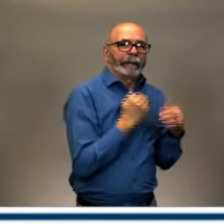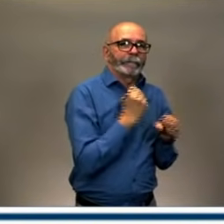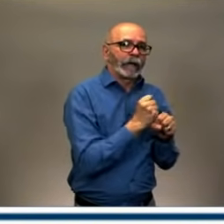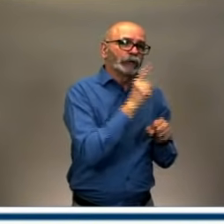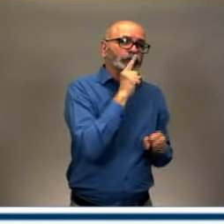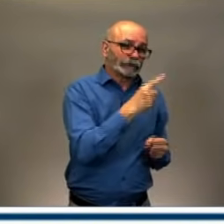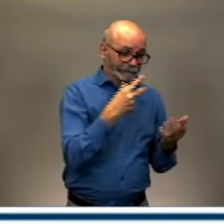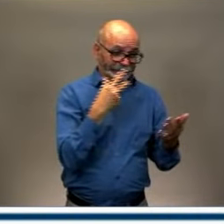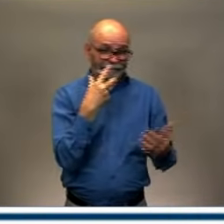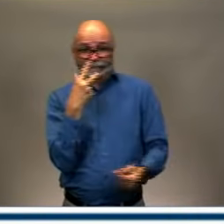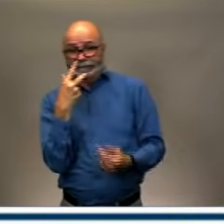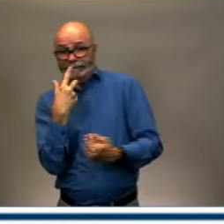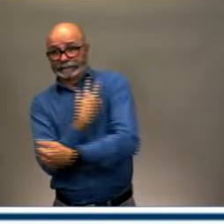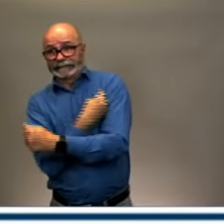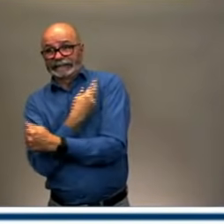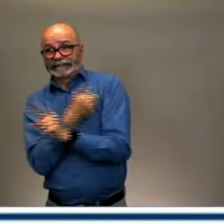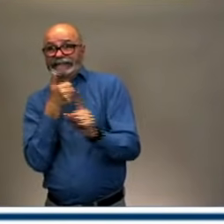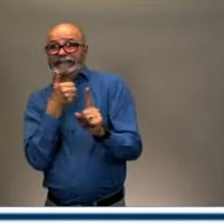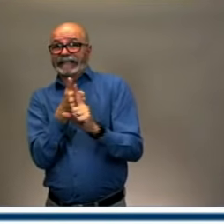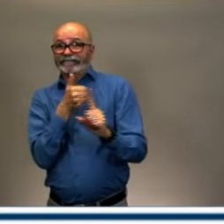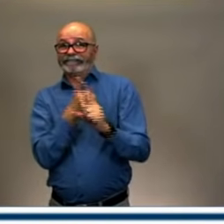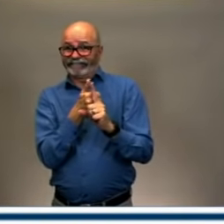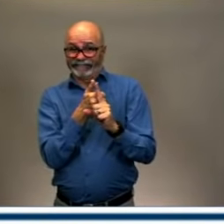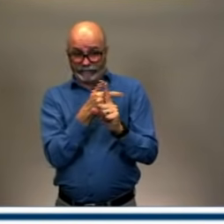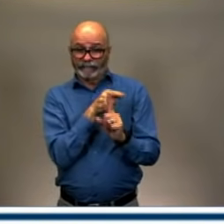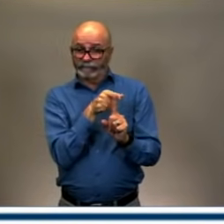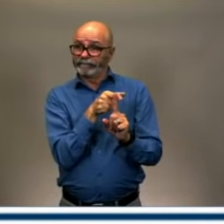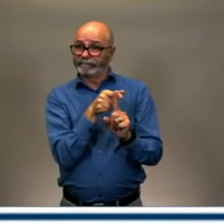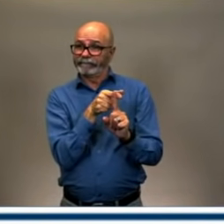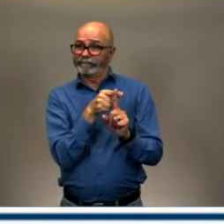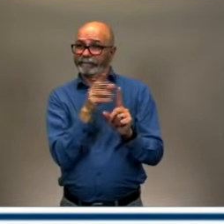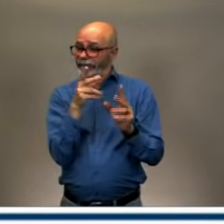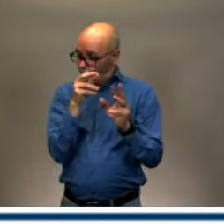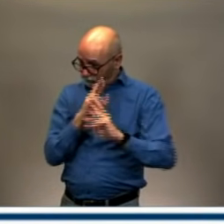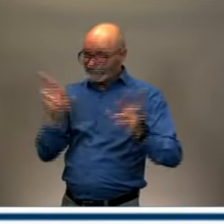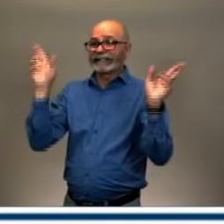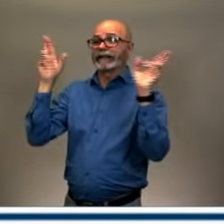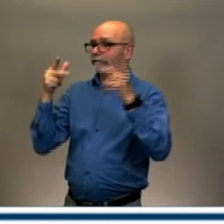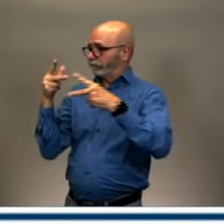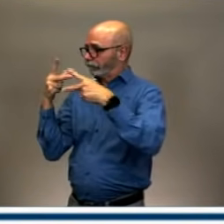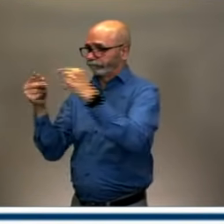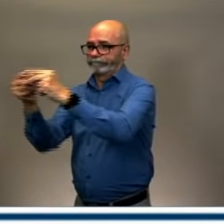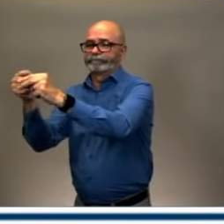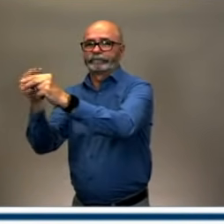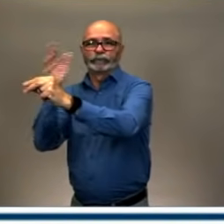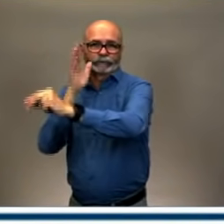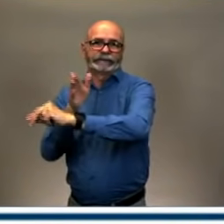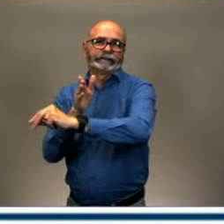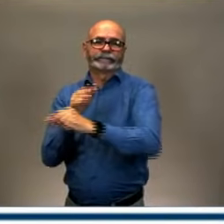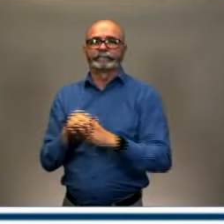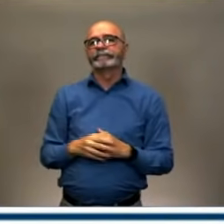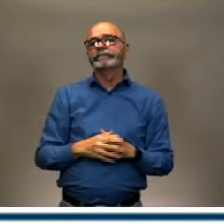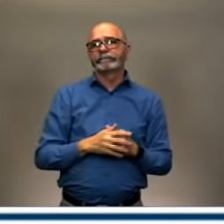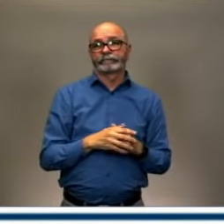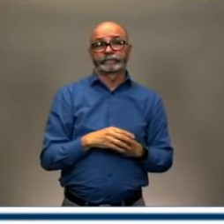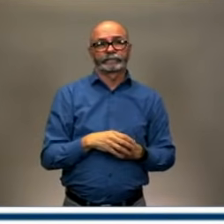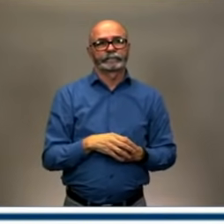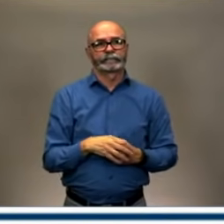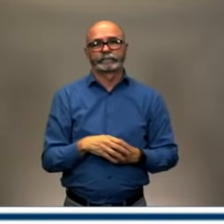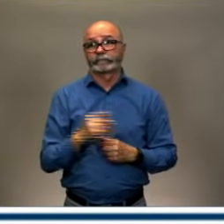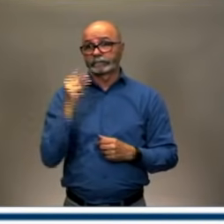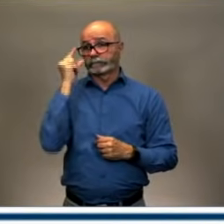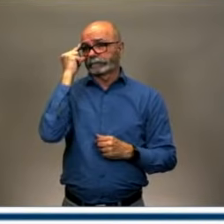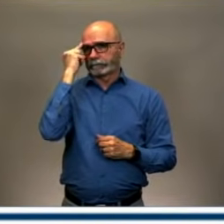vaccine is received and then delivered into the arms of Nova Scotians quickly. Next question will go to Danielle Edwards with the